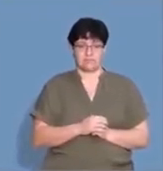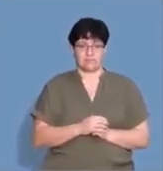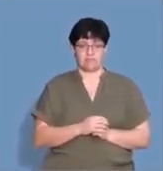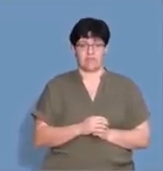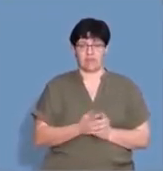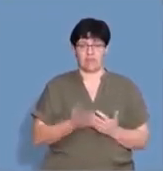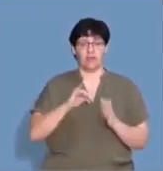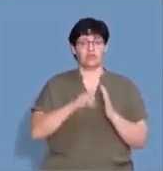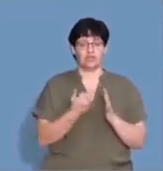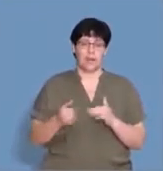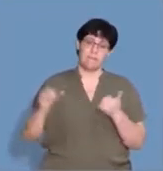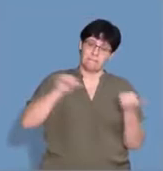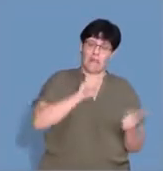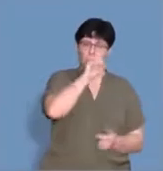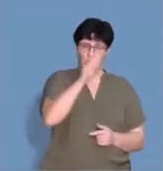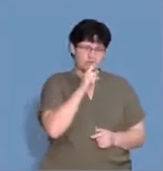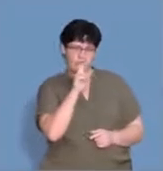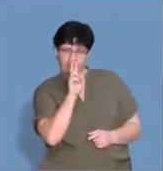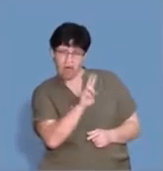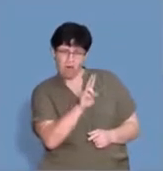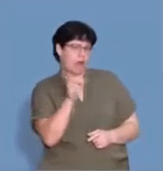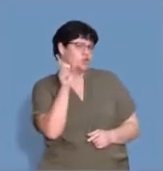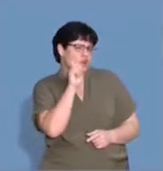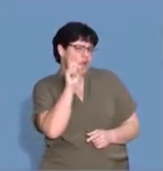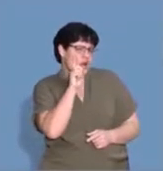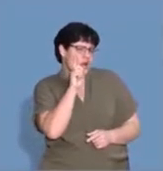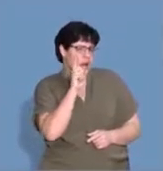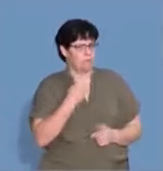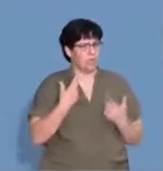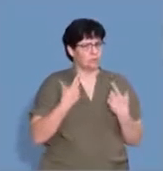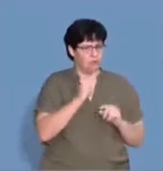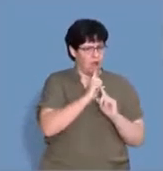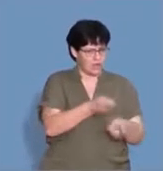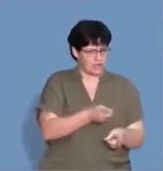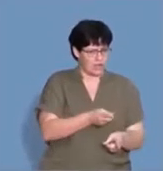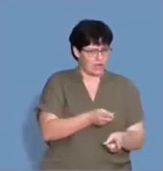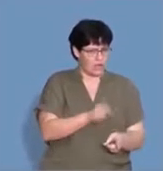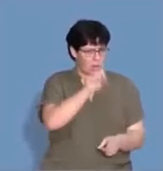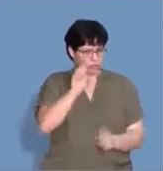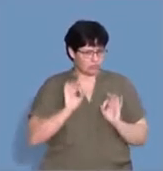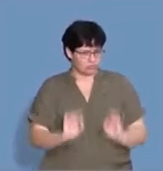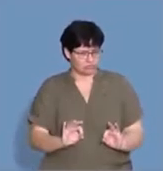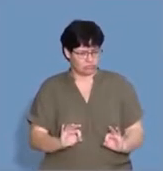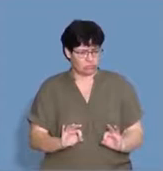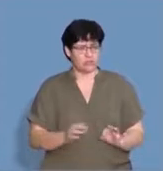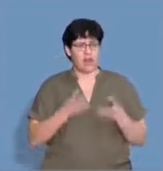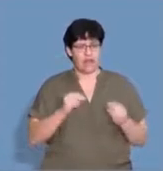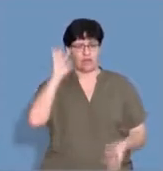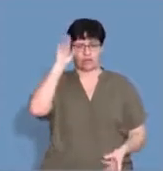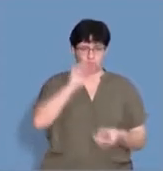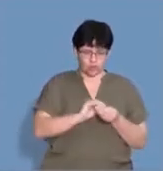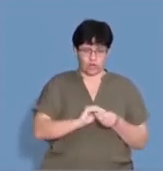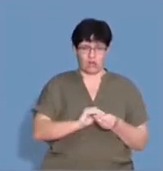And then I'm just going to go back to the question quickly to just check, have I actually answered the question. So we've got the